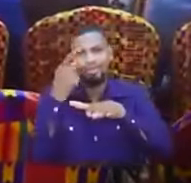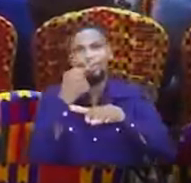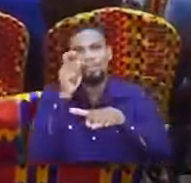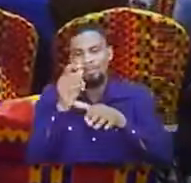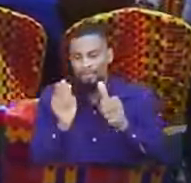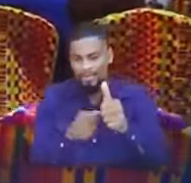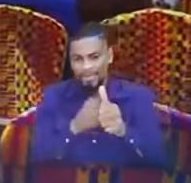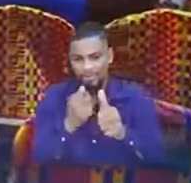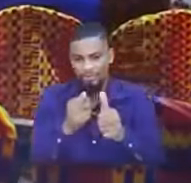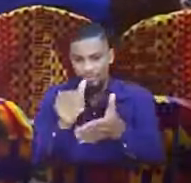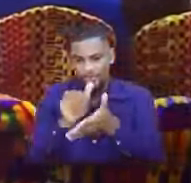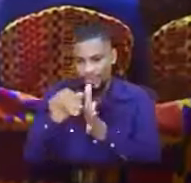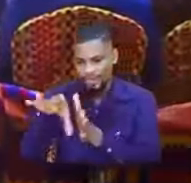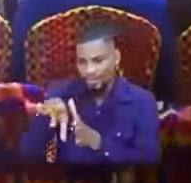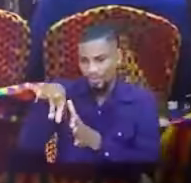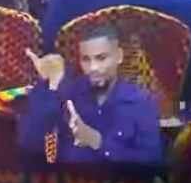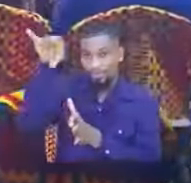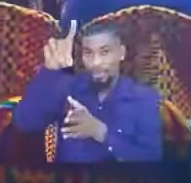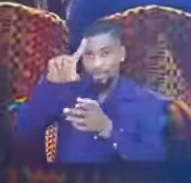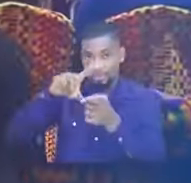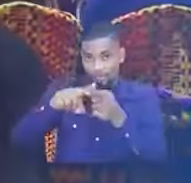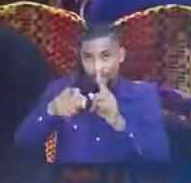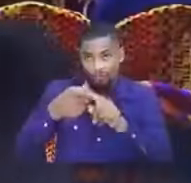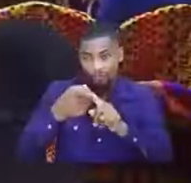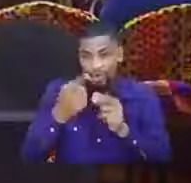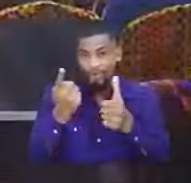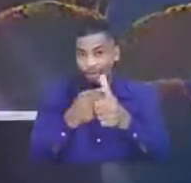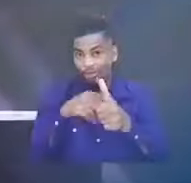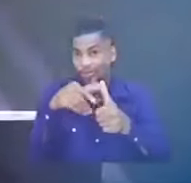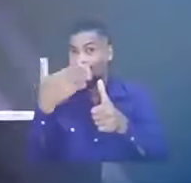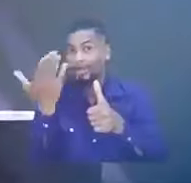when you are looking for a friend is